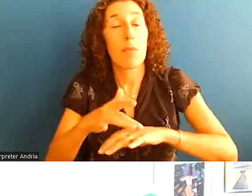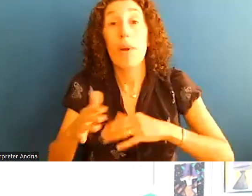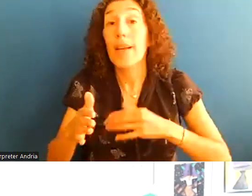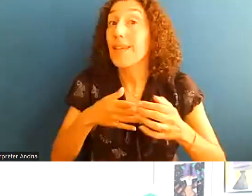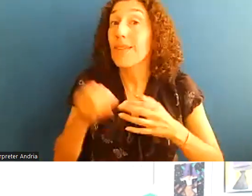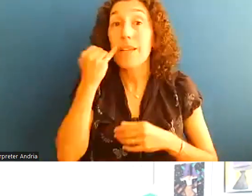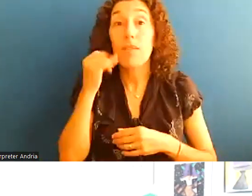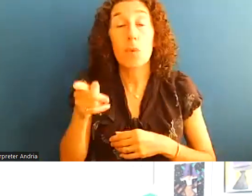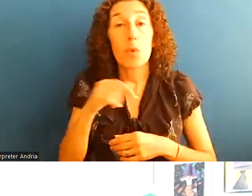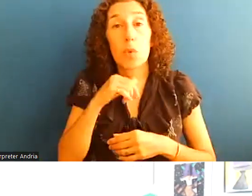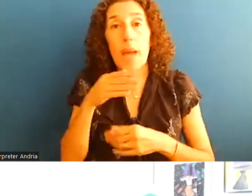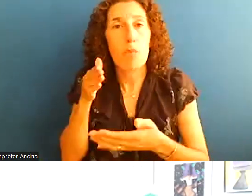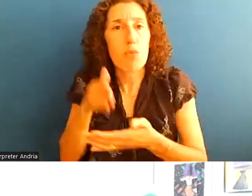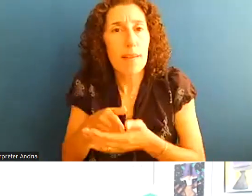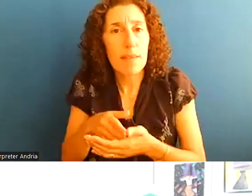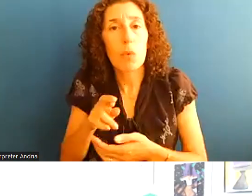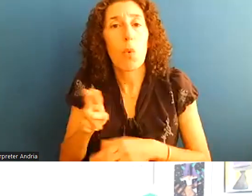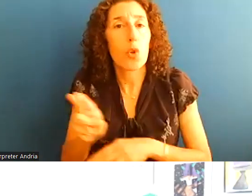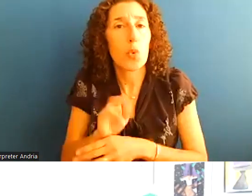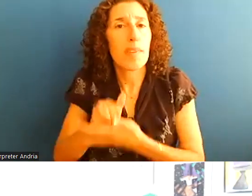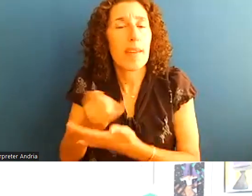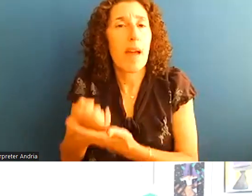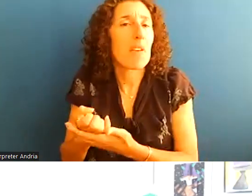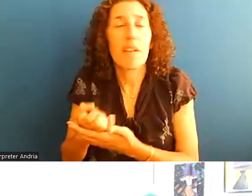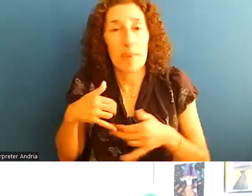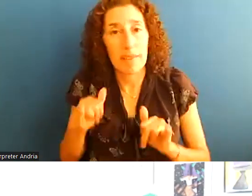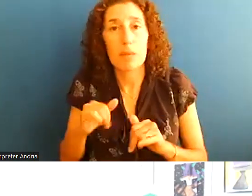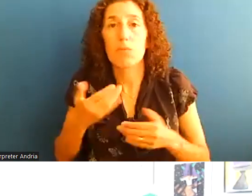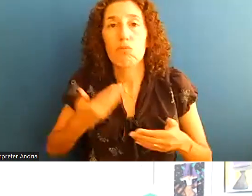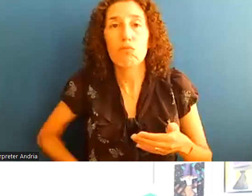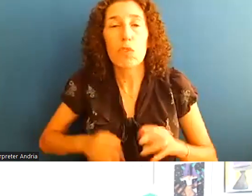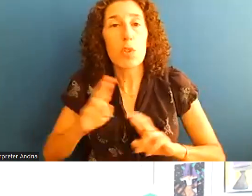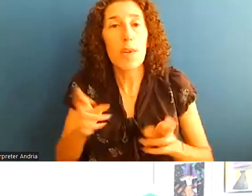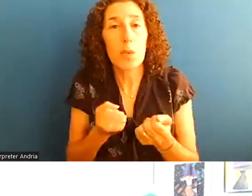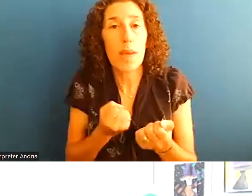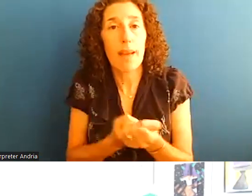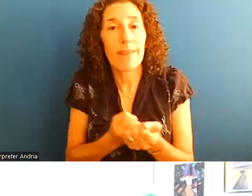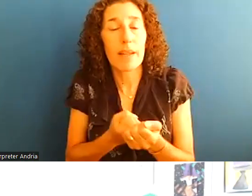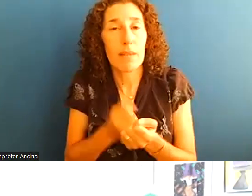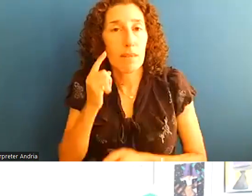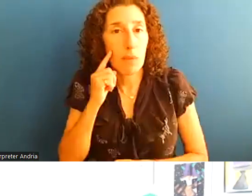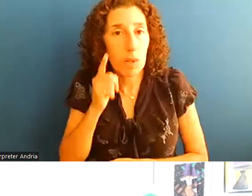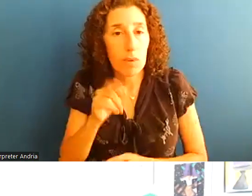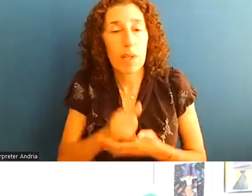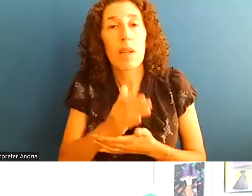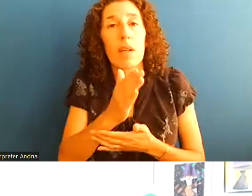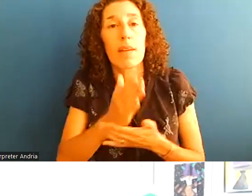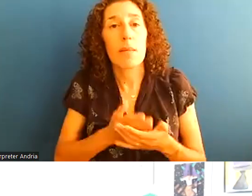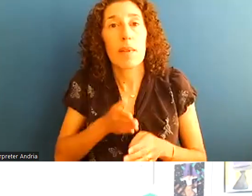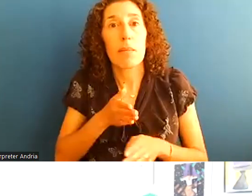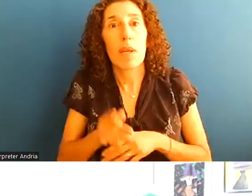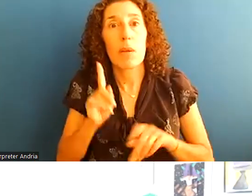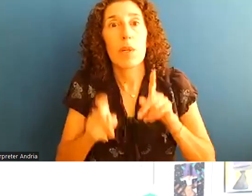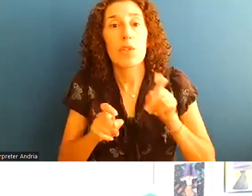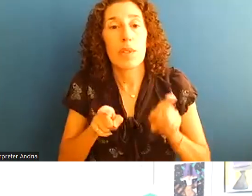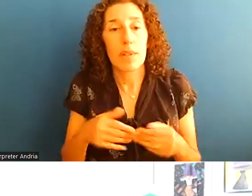you. But other than that, those are the main things and some of the main questions that they have when we speak to